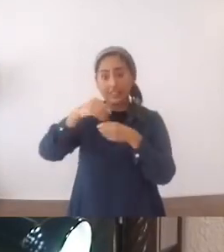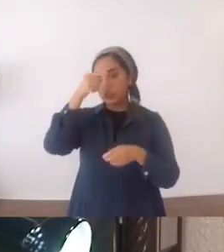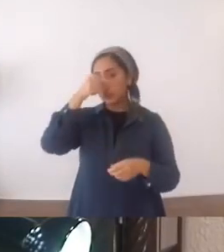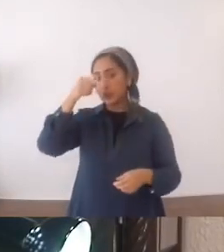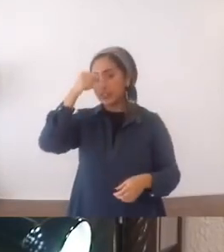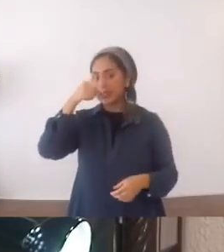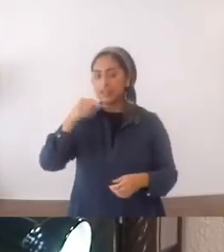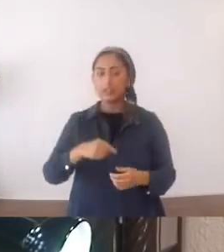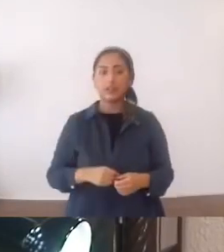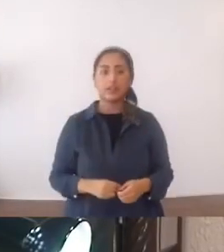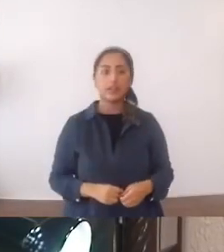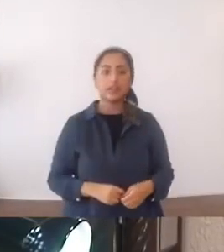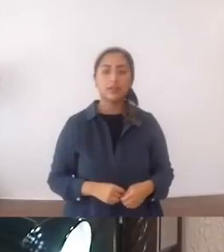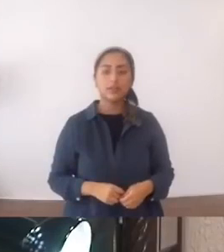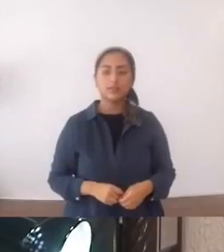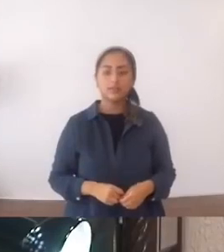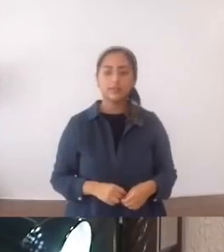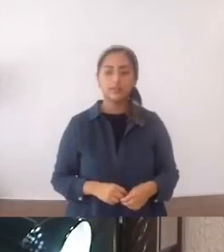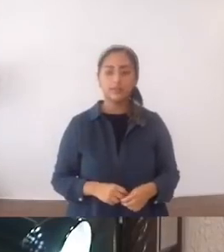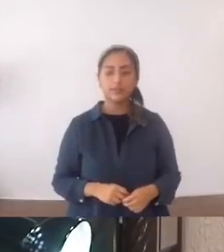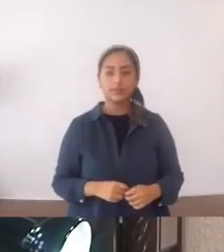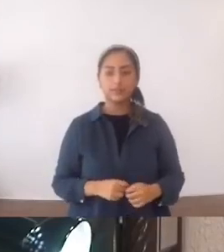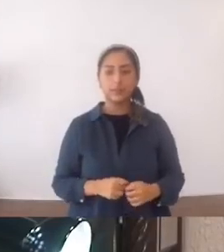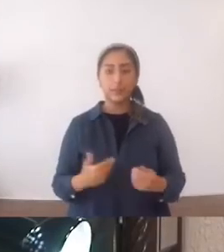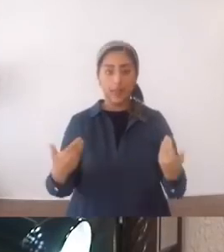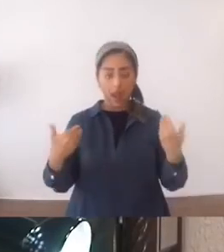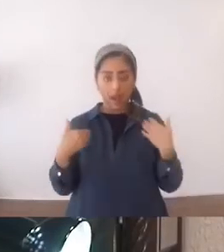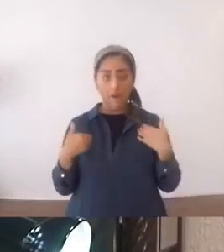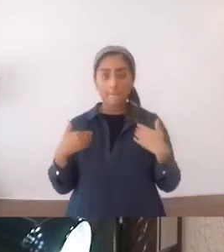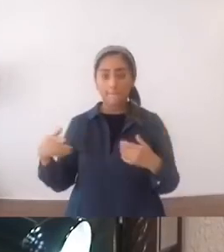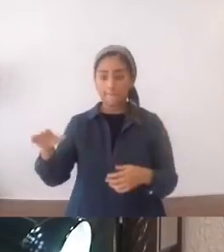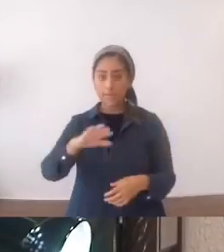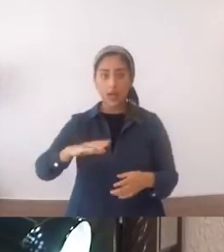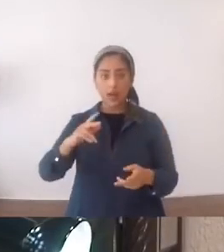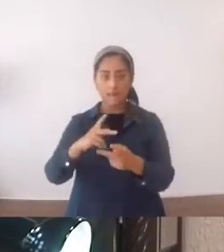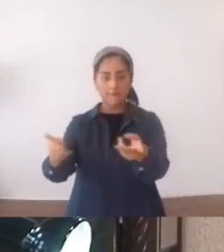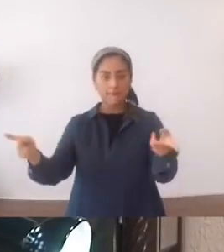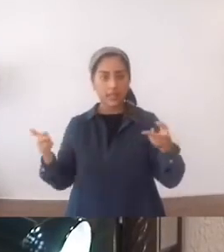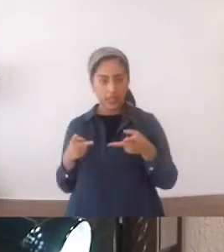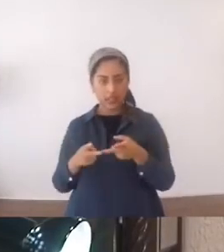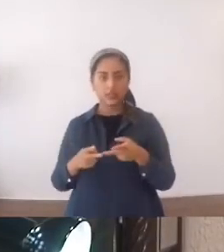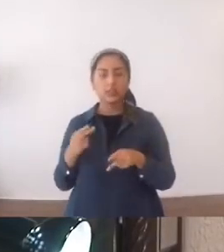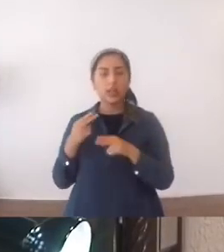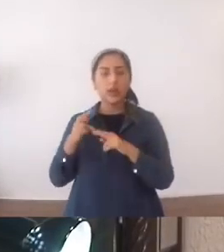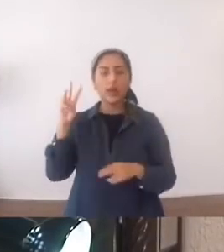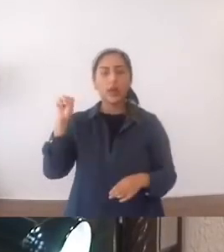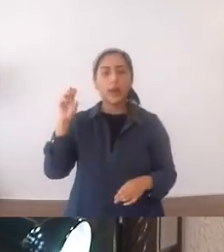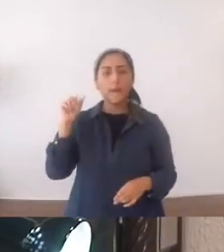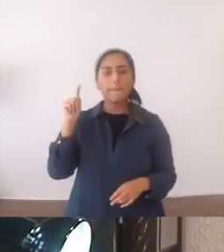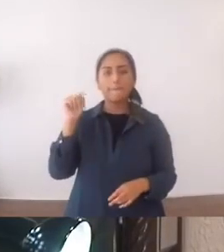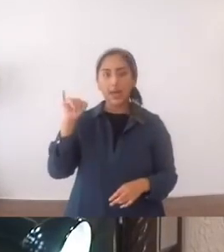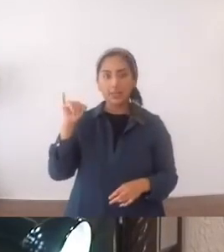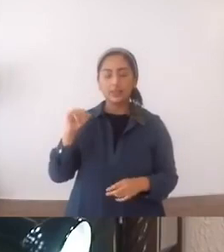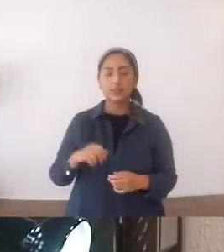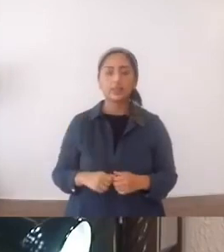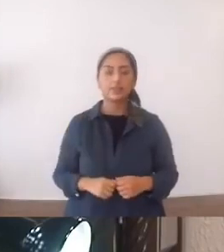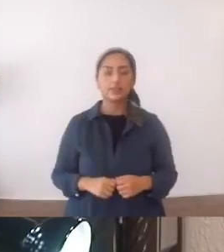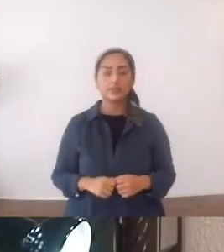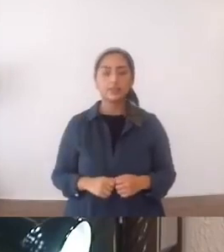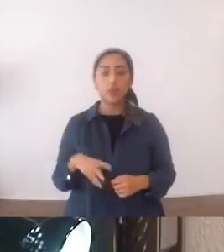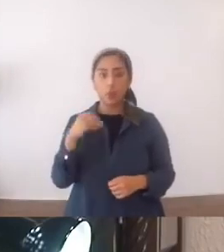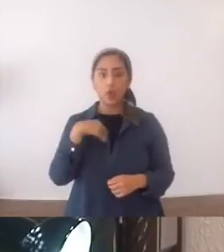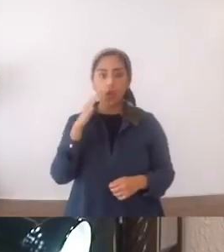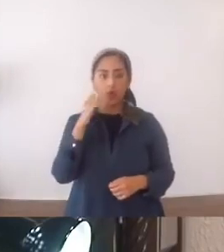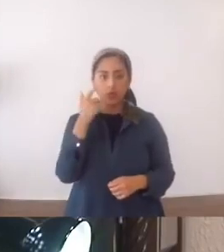unos incendios en Grecia. Right now in Greece there are a lot of wildfires. Había una población There was a de population nombre